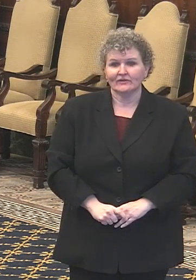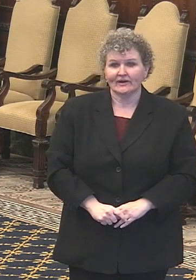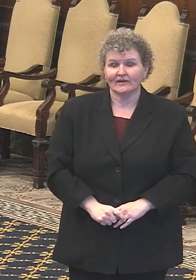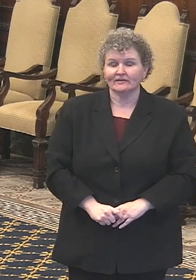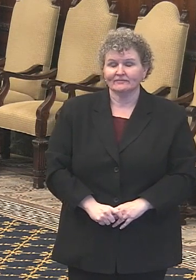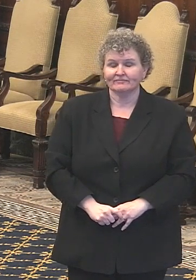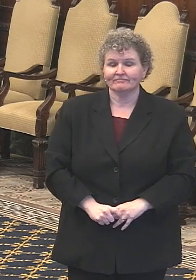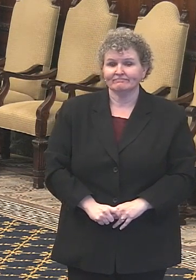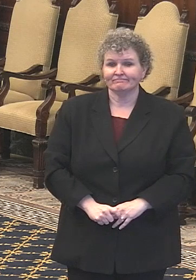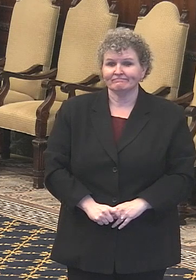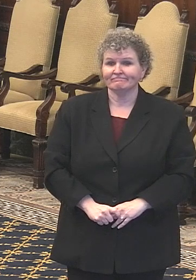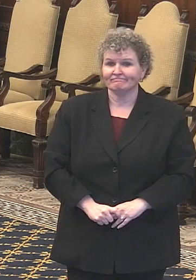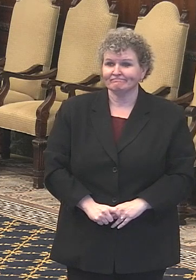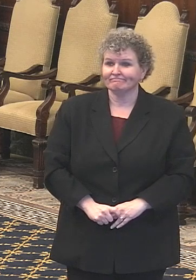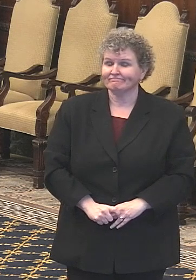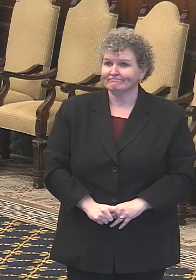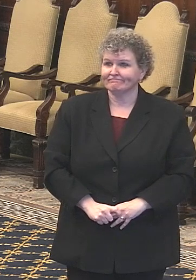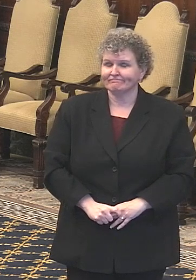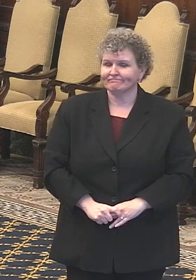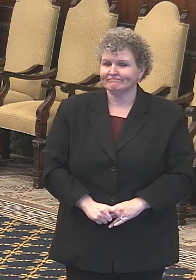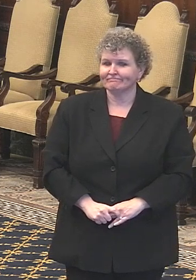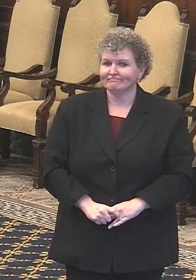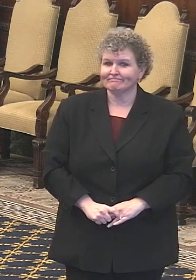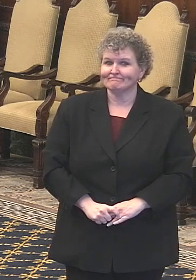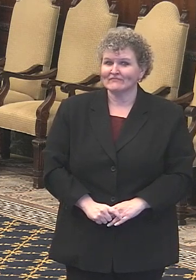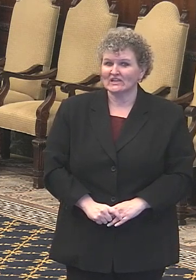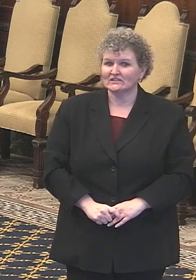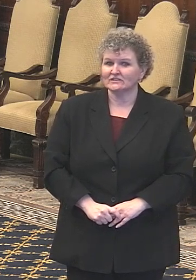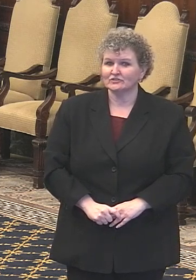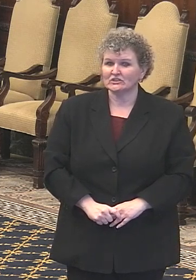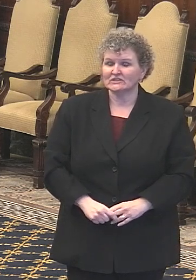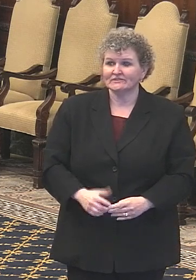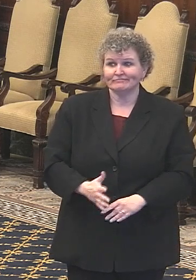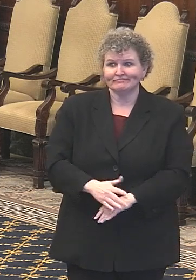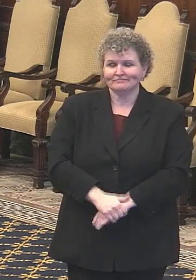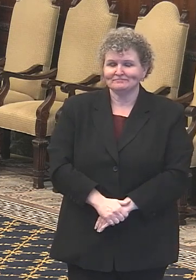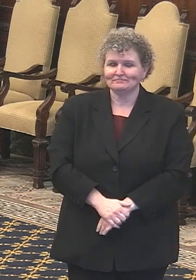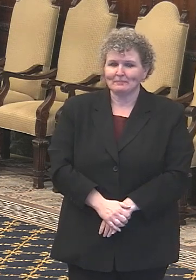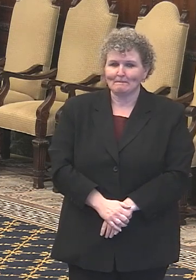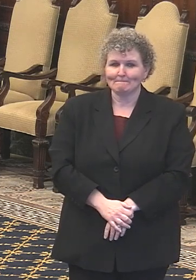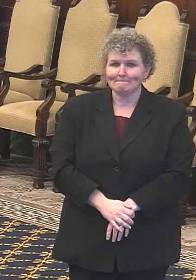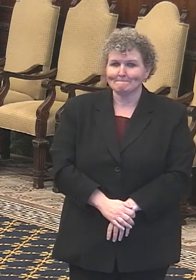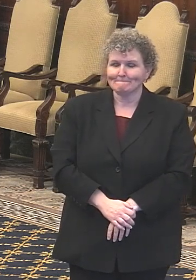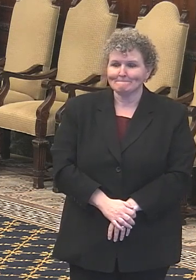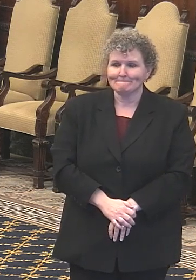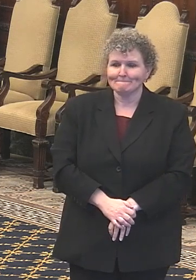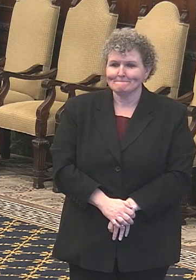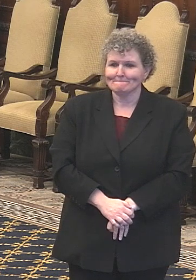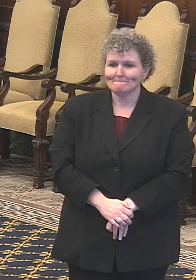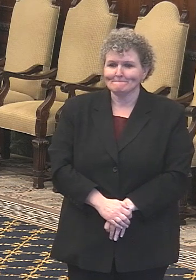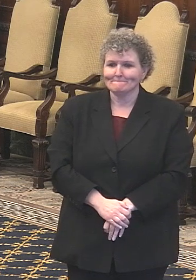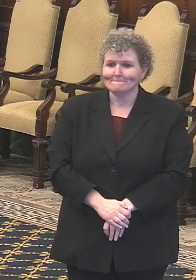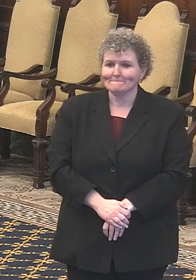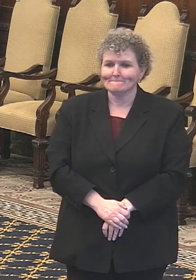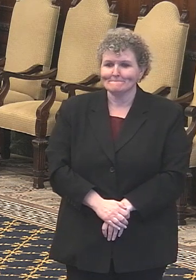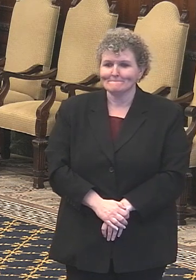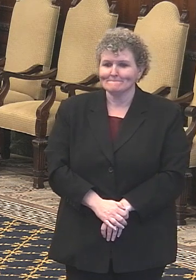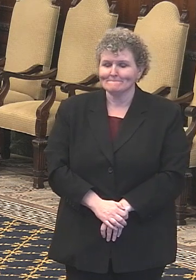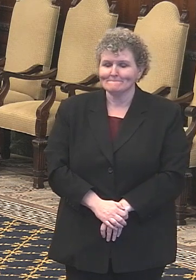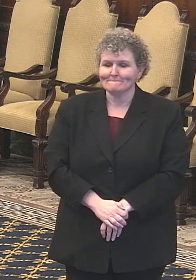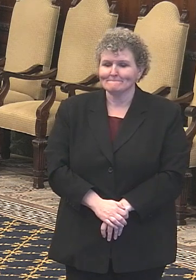virus. It is a virus that has been described as hunting human beings. And it's really a very clear description of what this virus